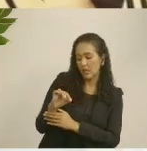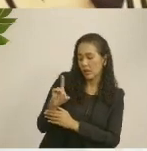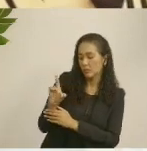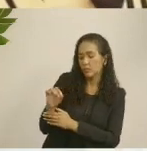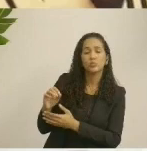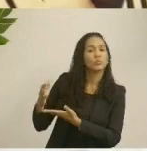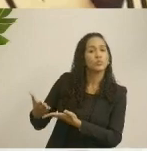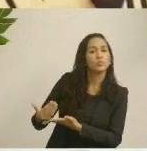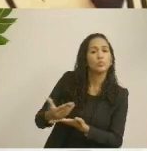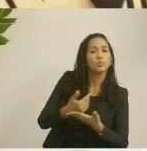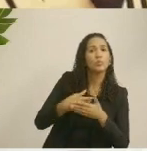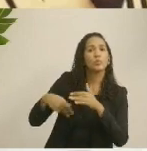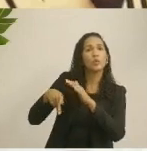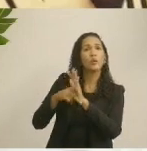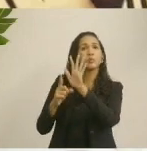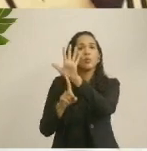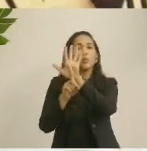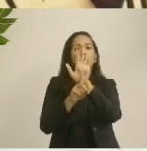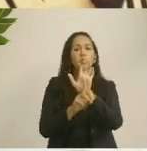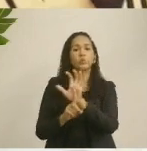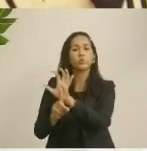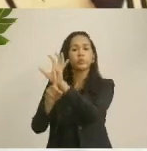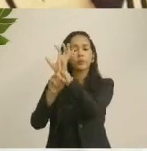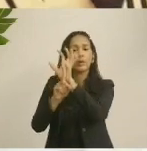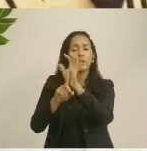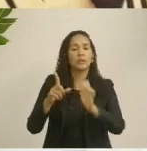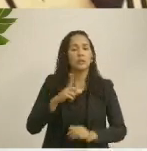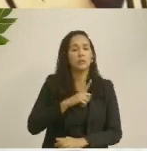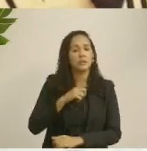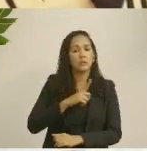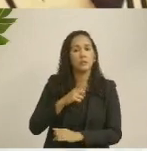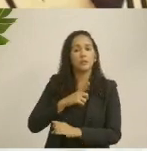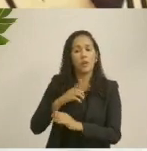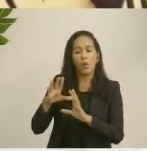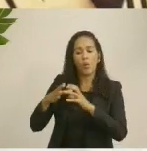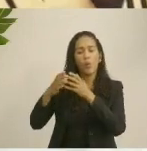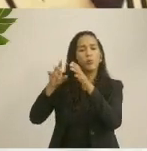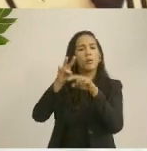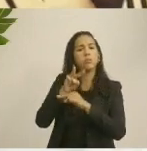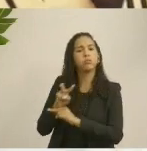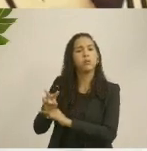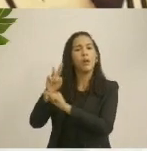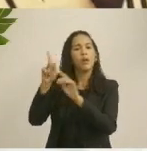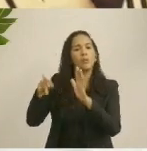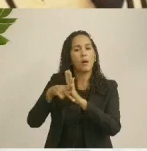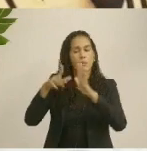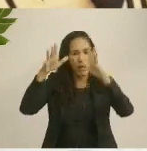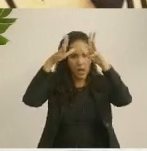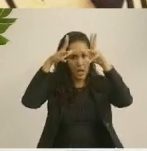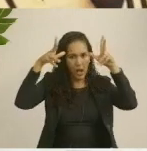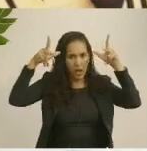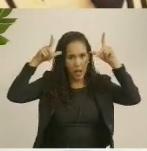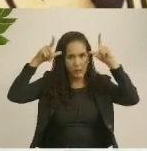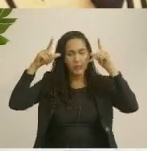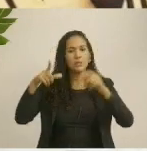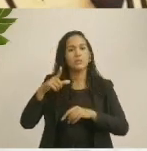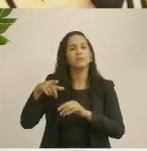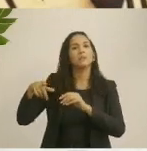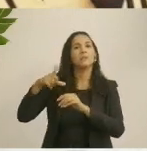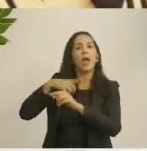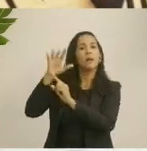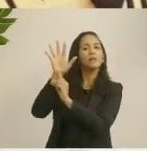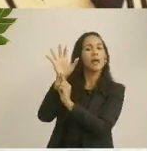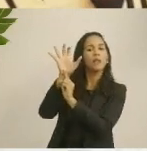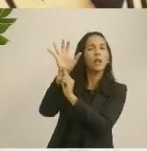monitoring the state of the Amazon using satellite readings. I want to appeal to our